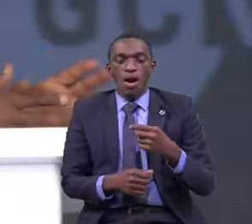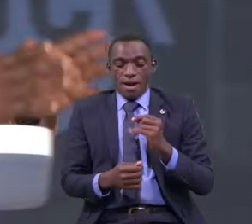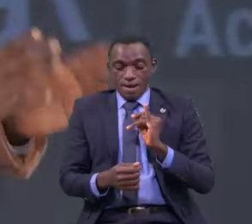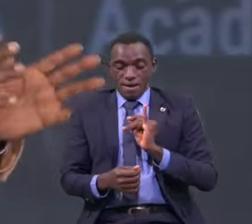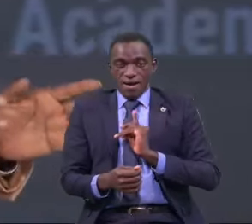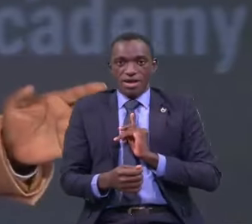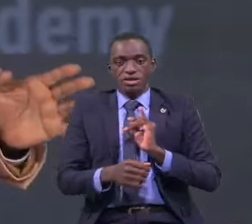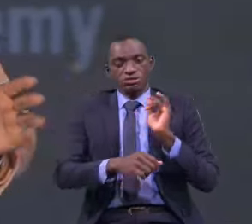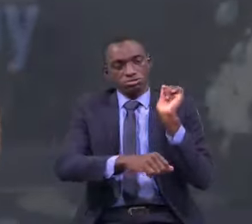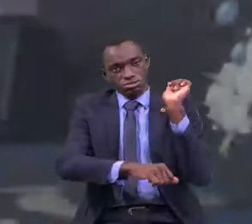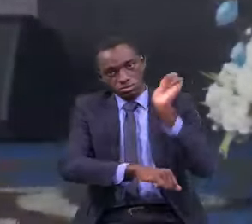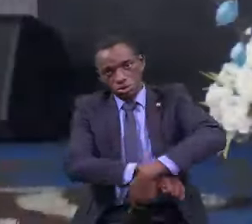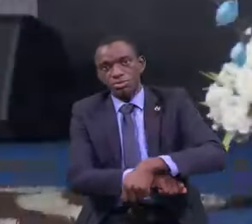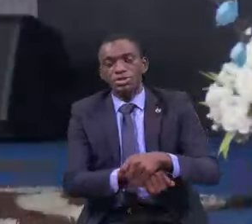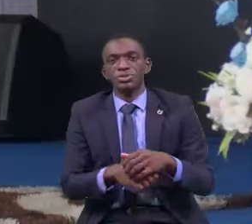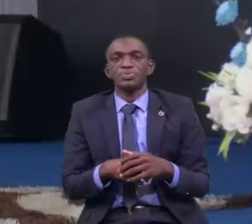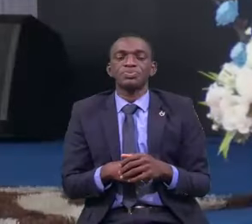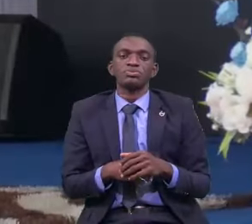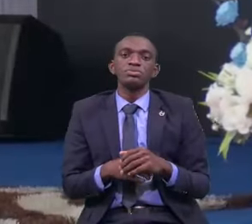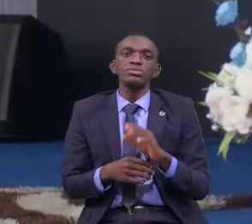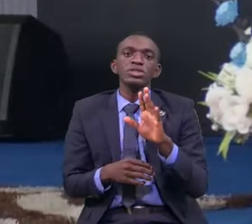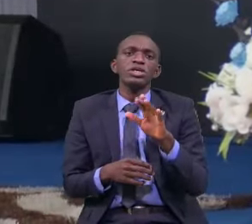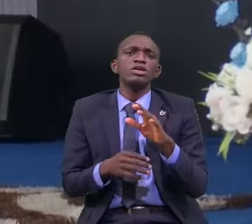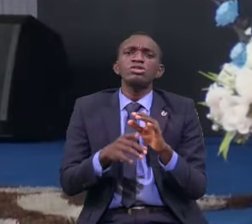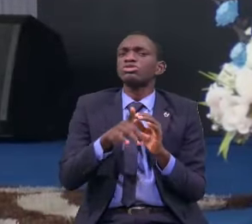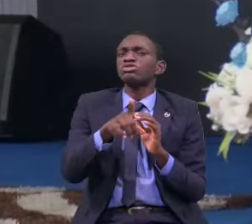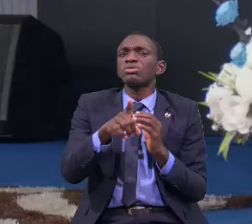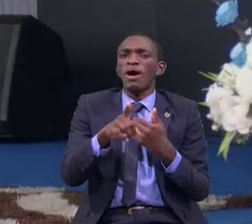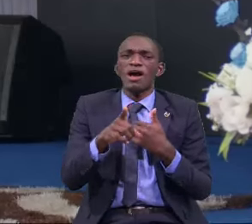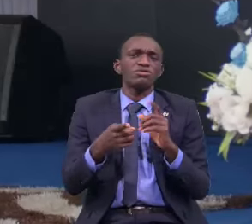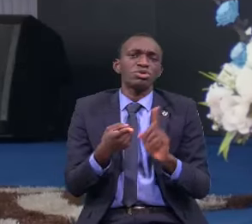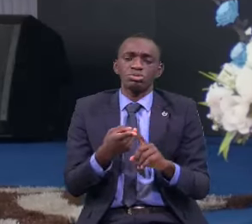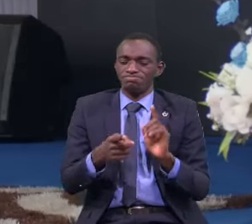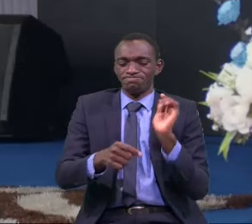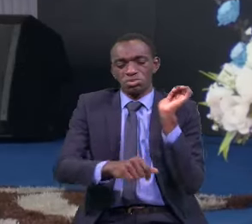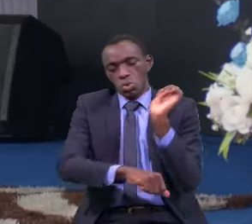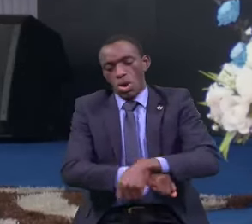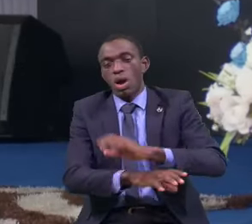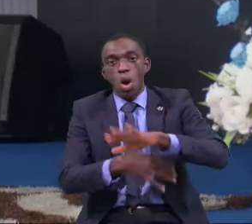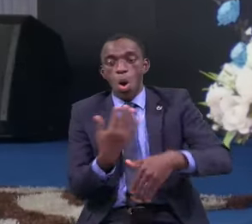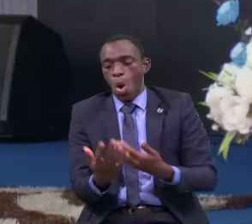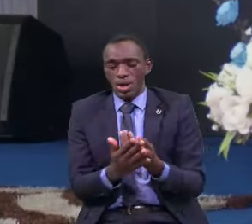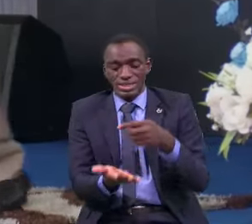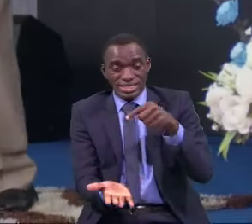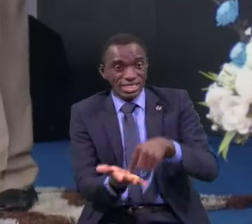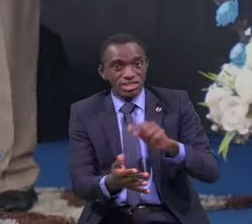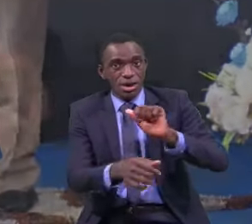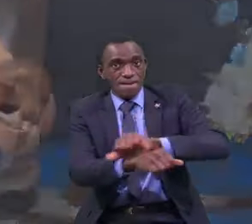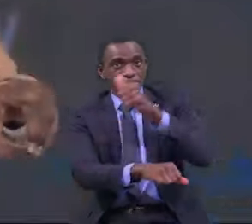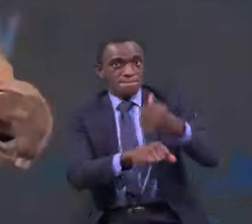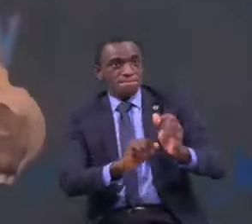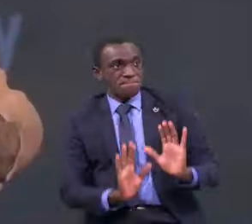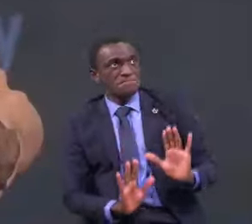subdue. I subdue. We have to subdue all these mountains to create